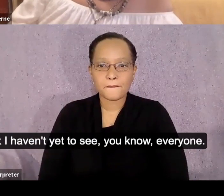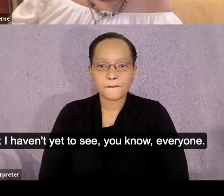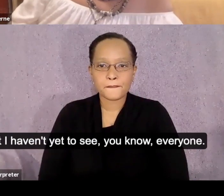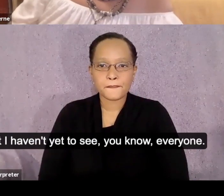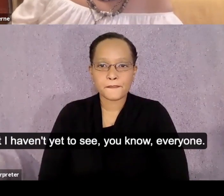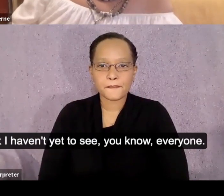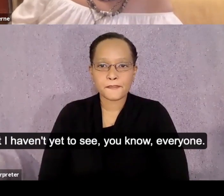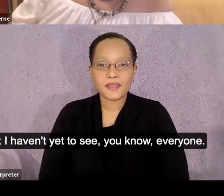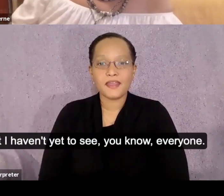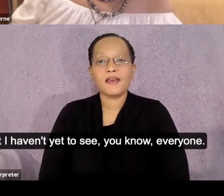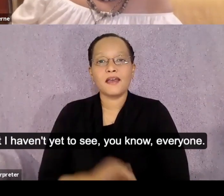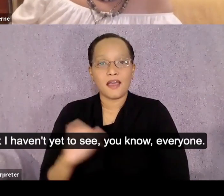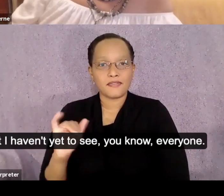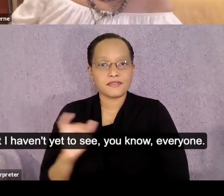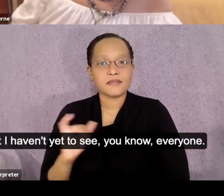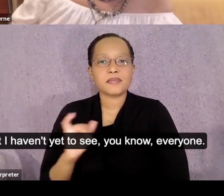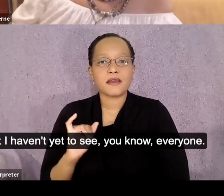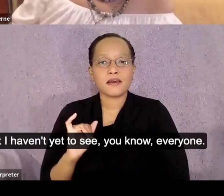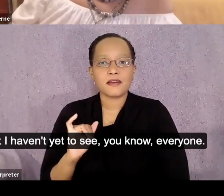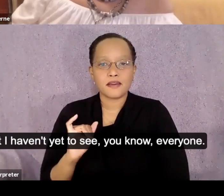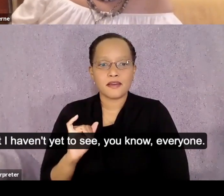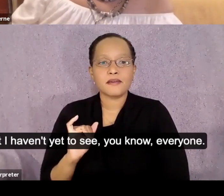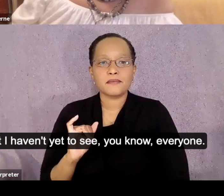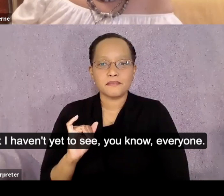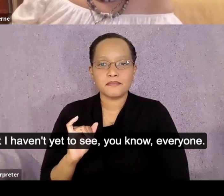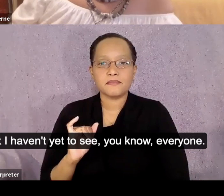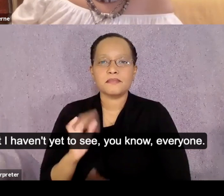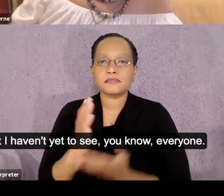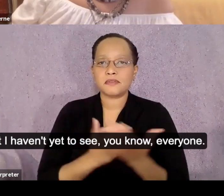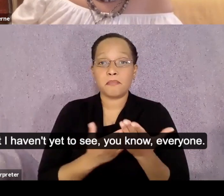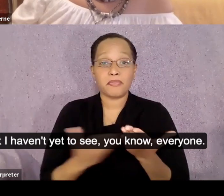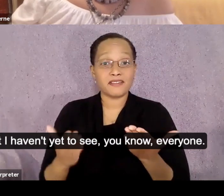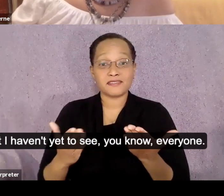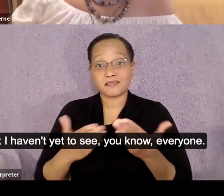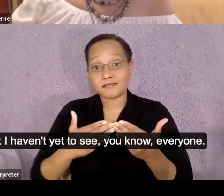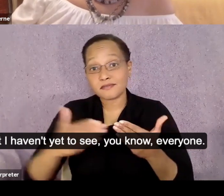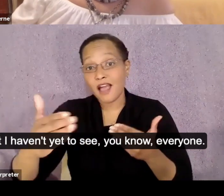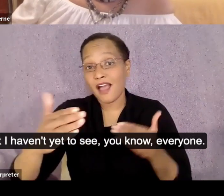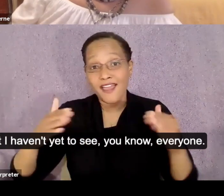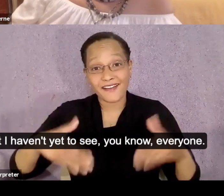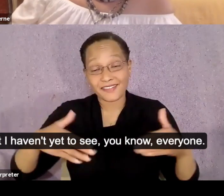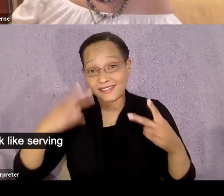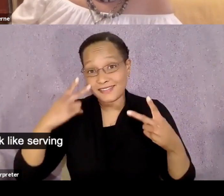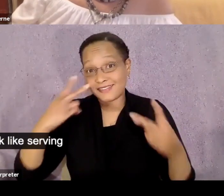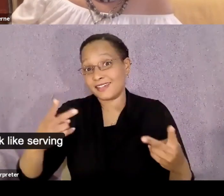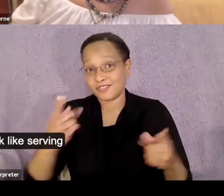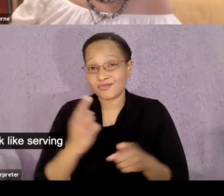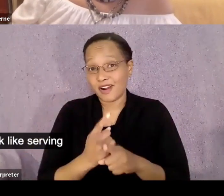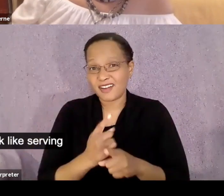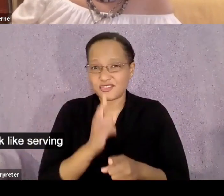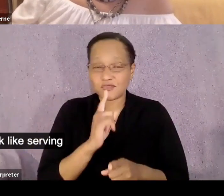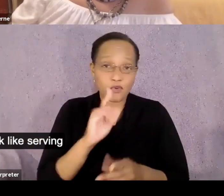at the same time, there are things that I have yet to see, in everyone. But I